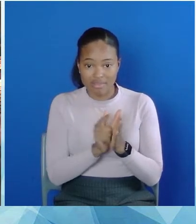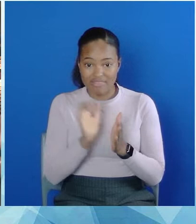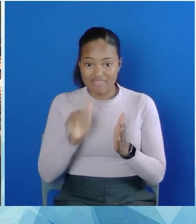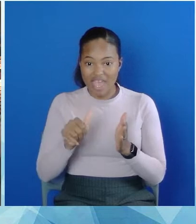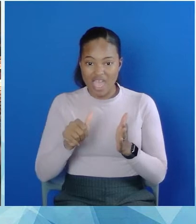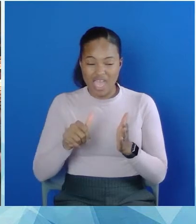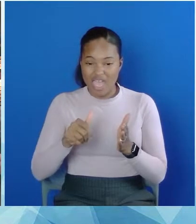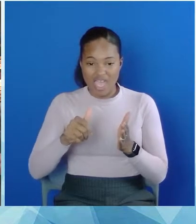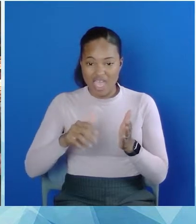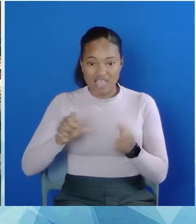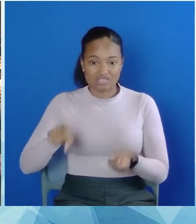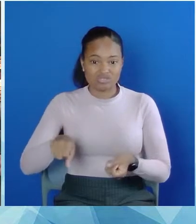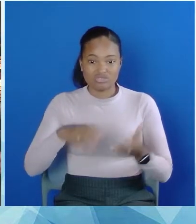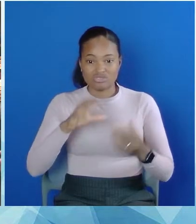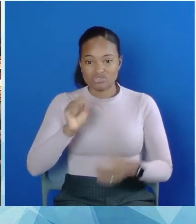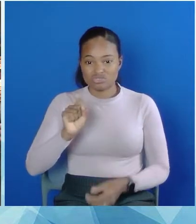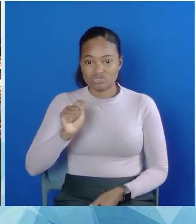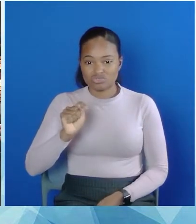bill,